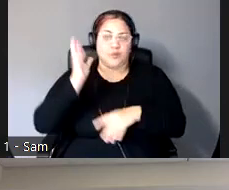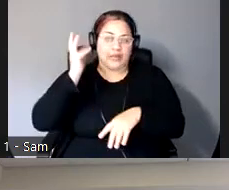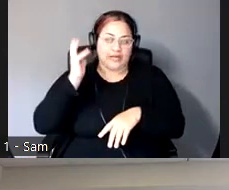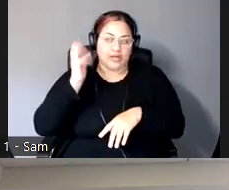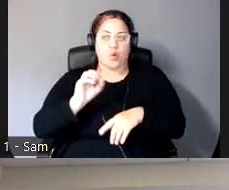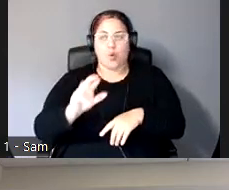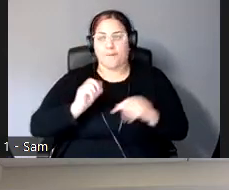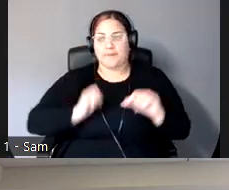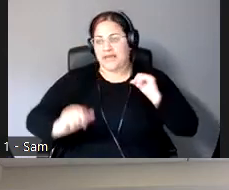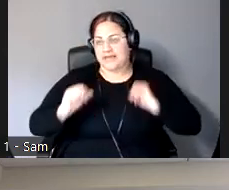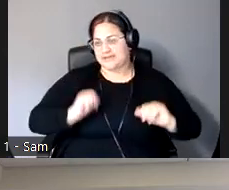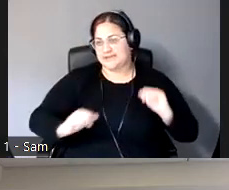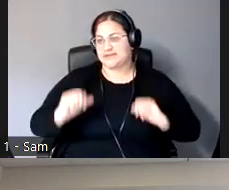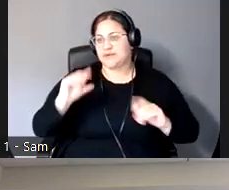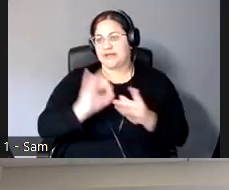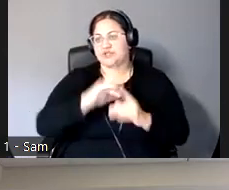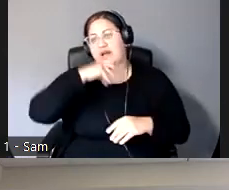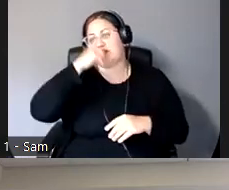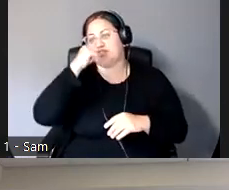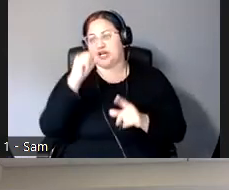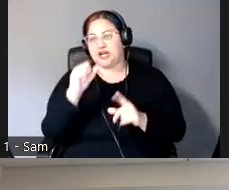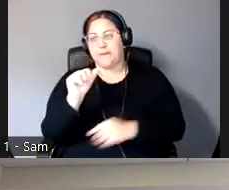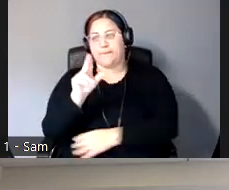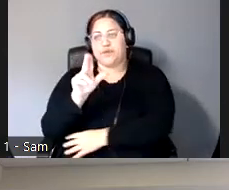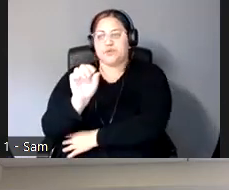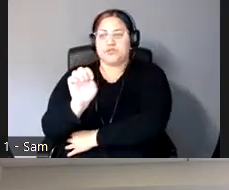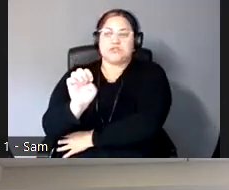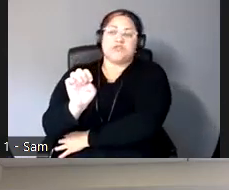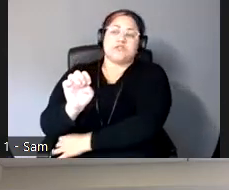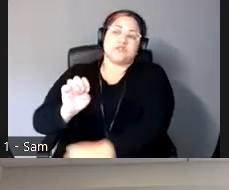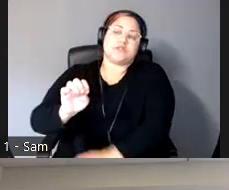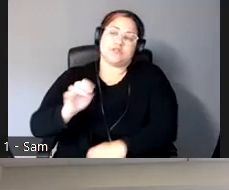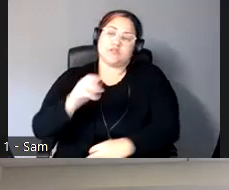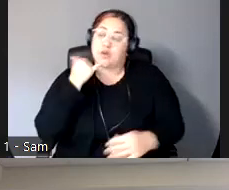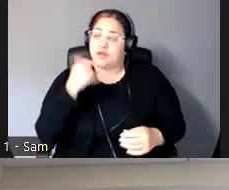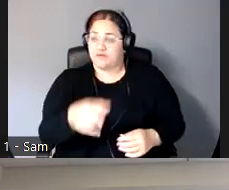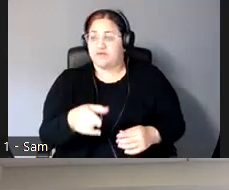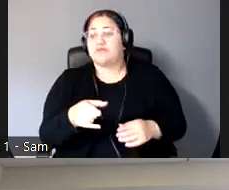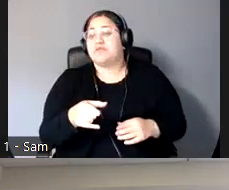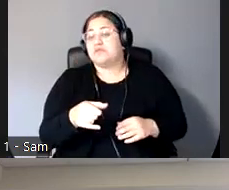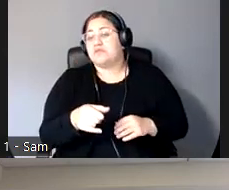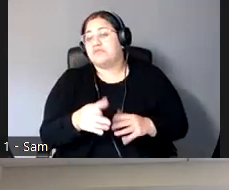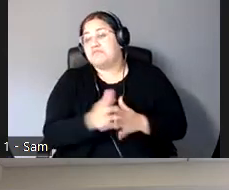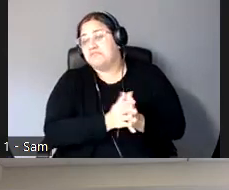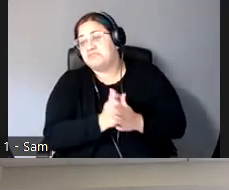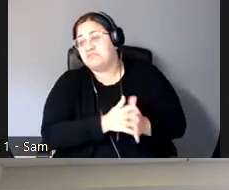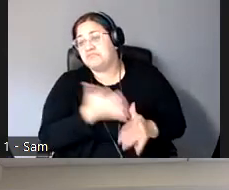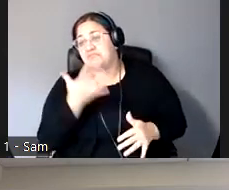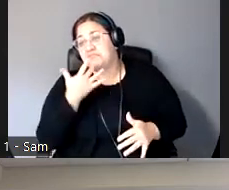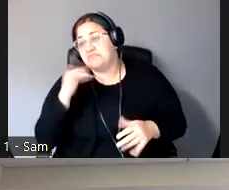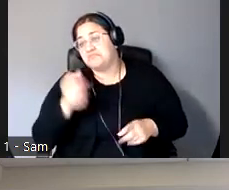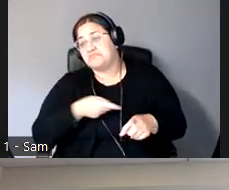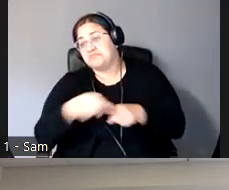plays on elder abuse as well. So if people want a different medium to learn about elder abuse, Sheater is a